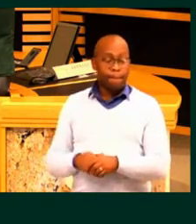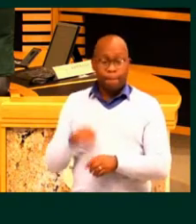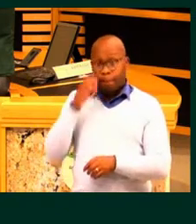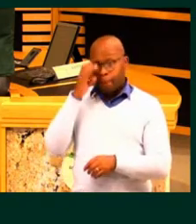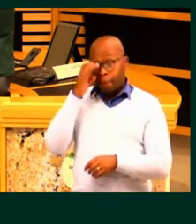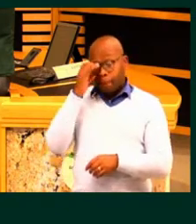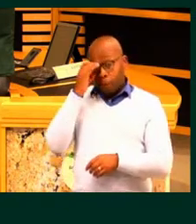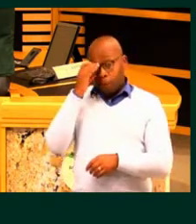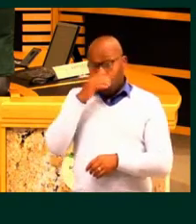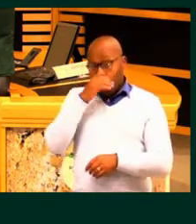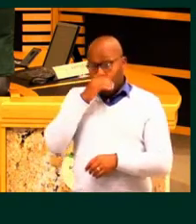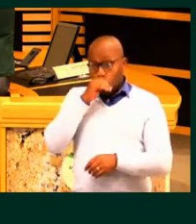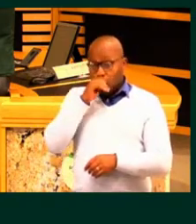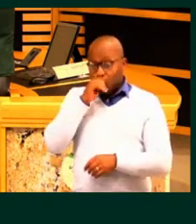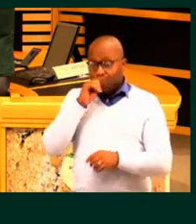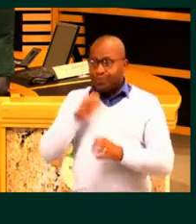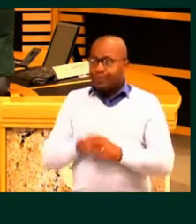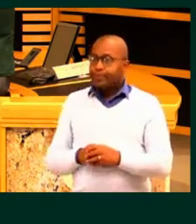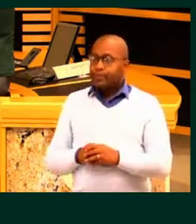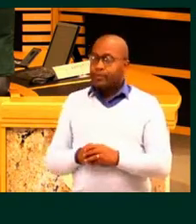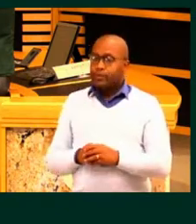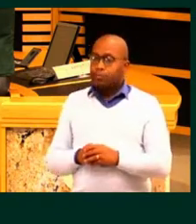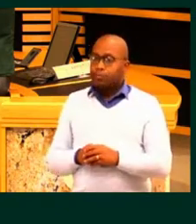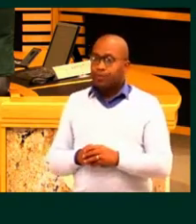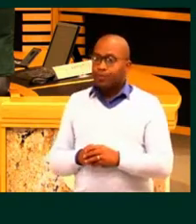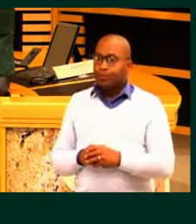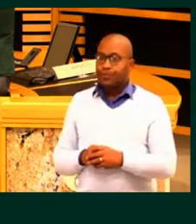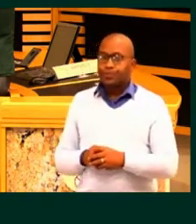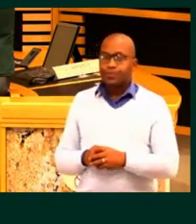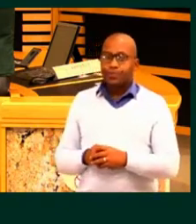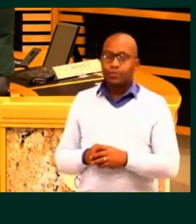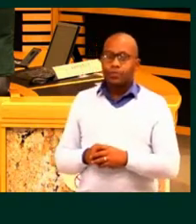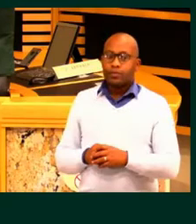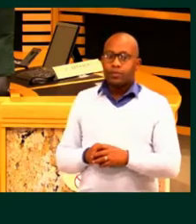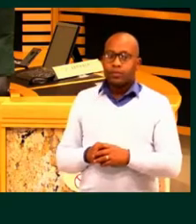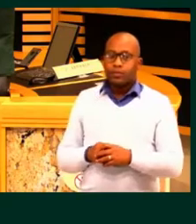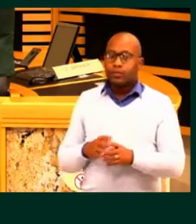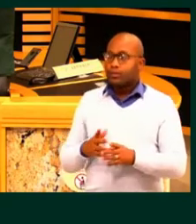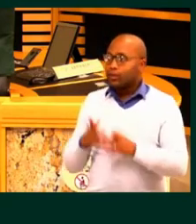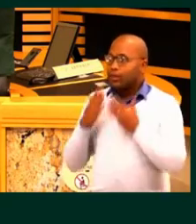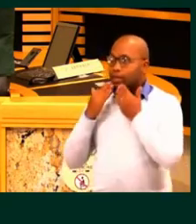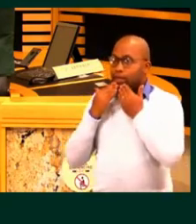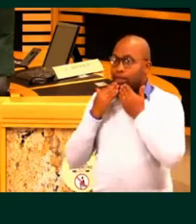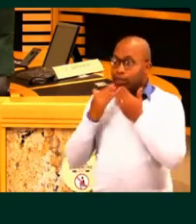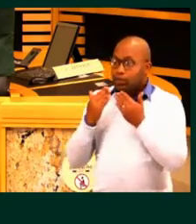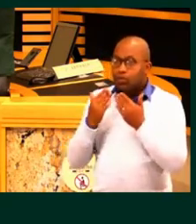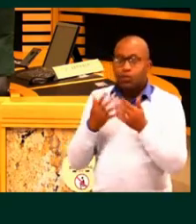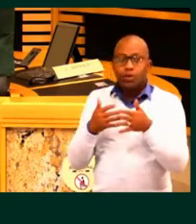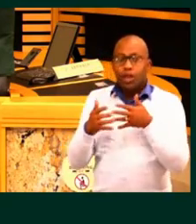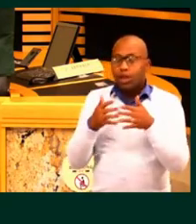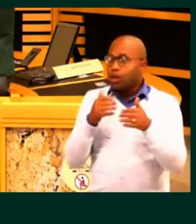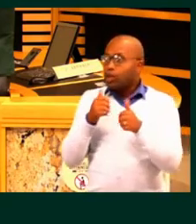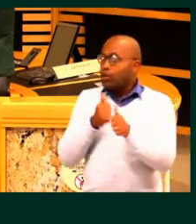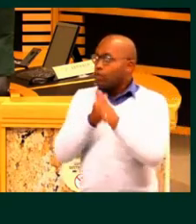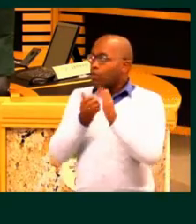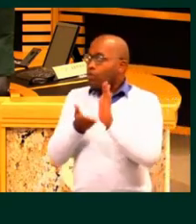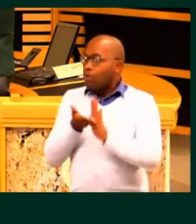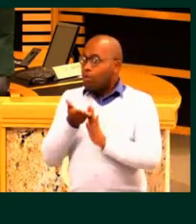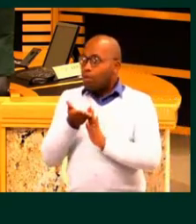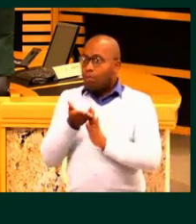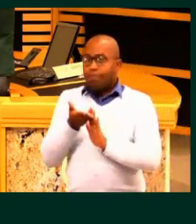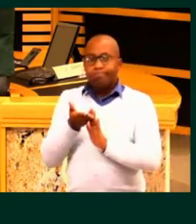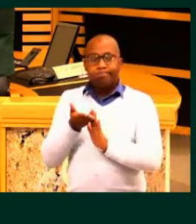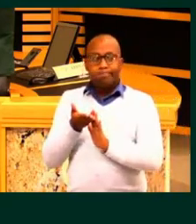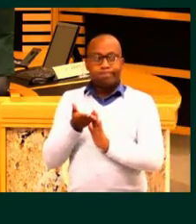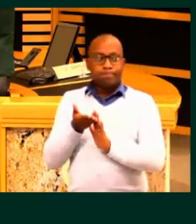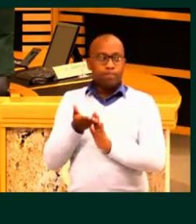speaker uh thank you very much uh honorable miss any follow up uh Miss honorable